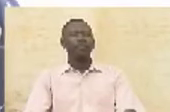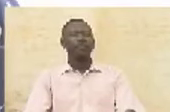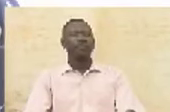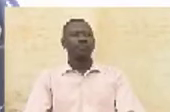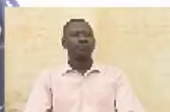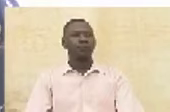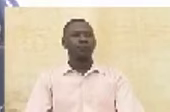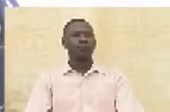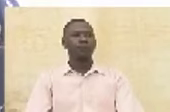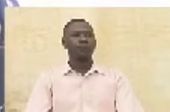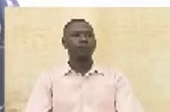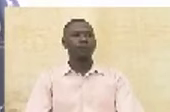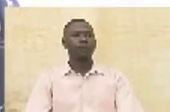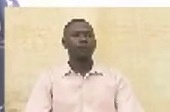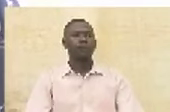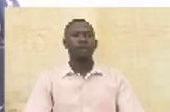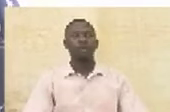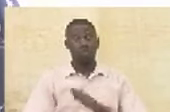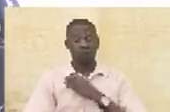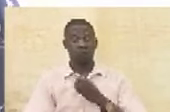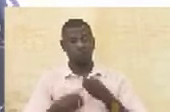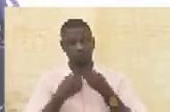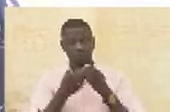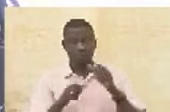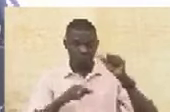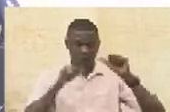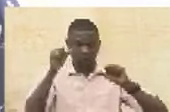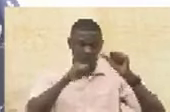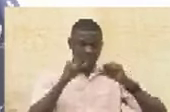you also told the investigators